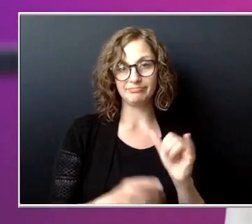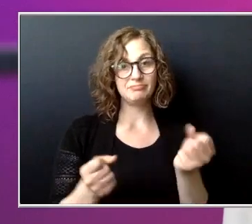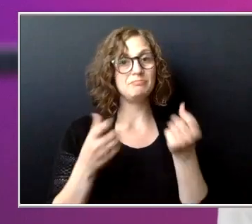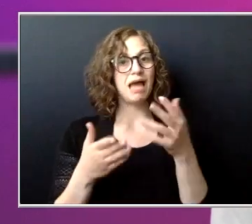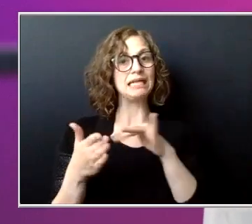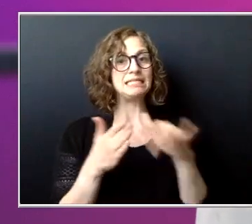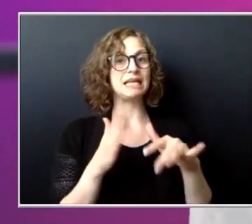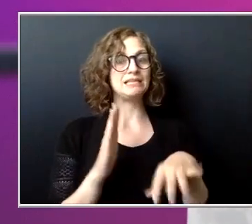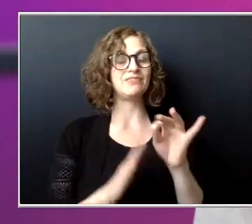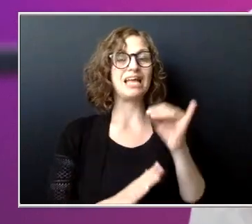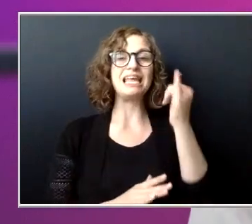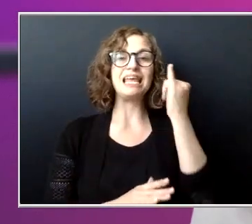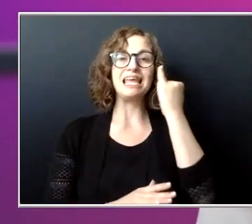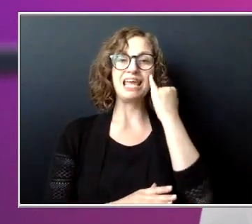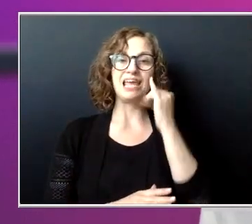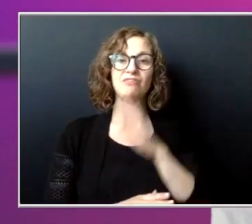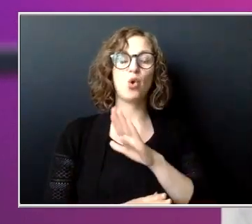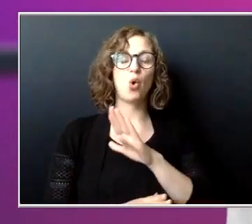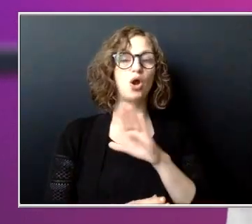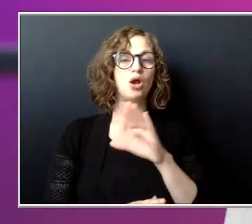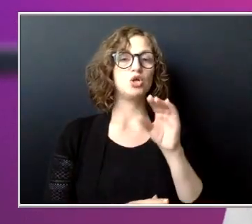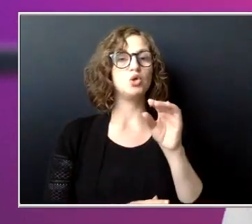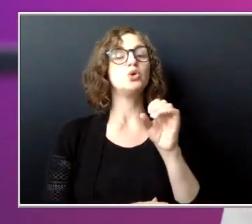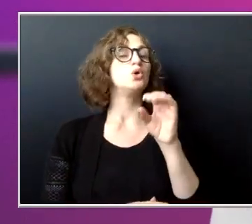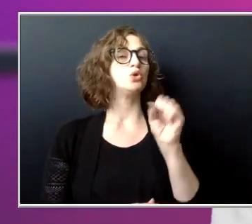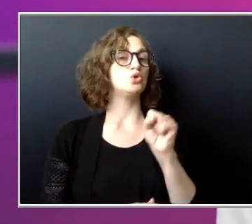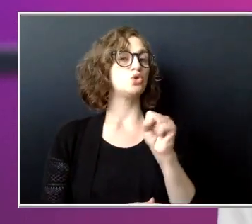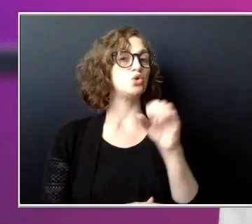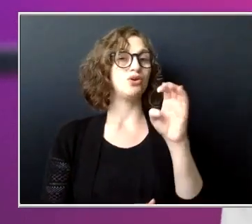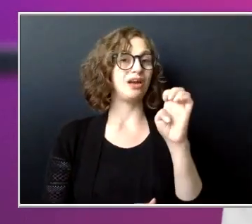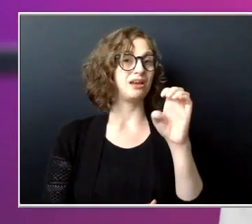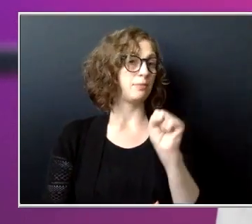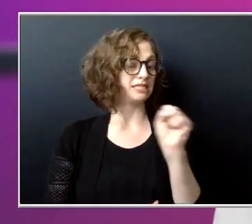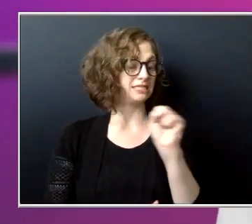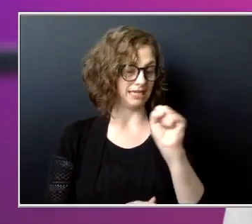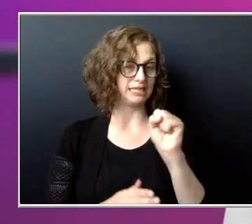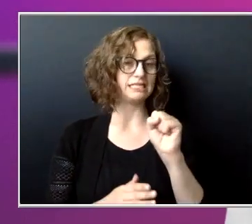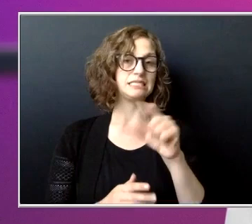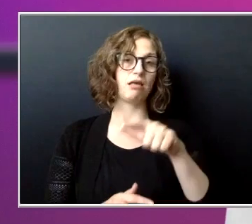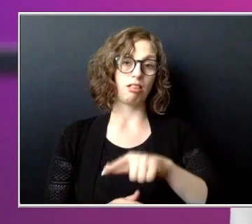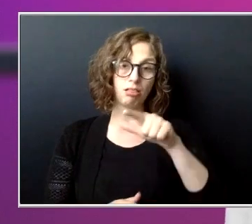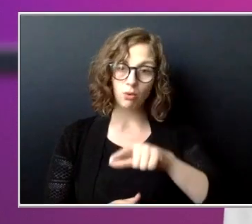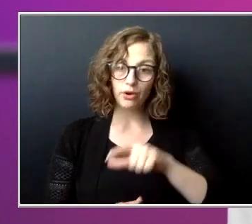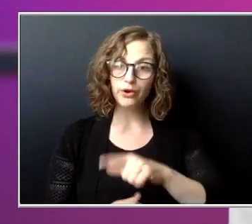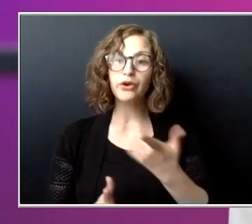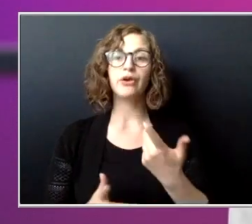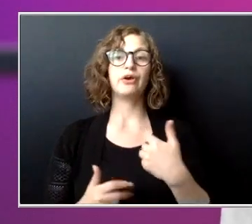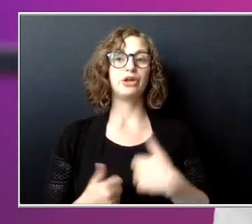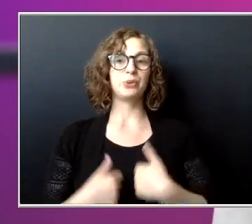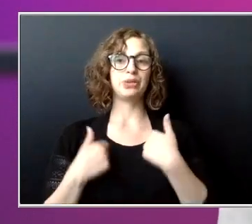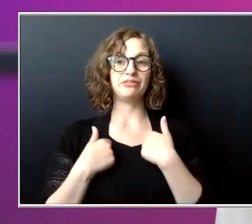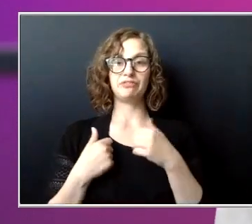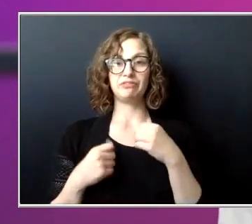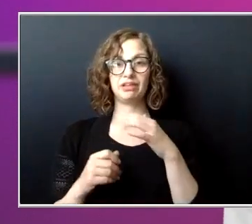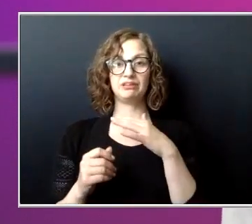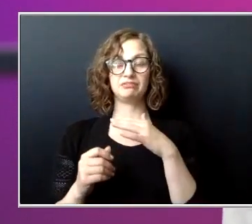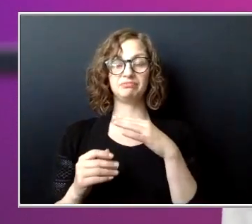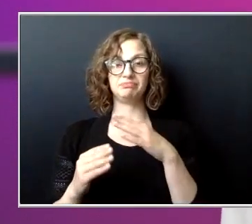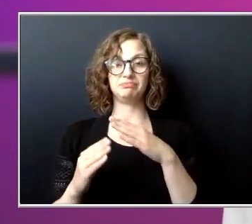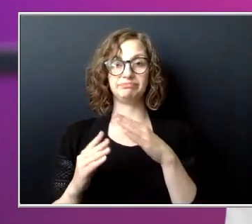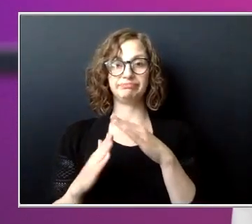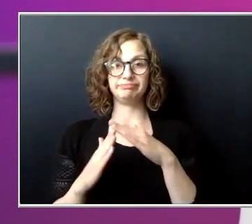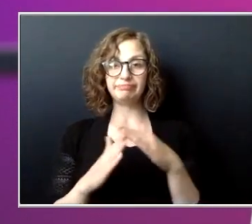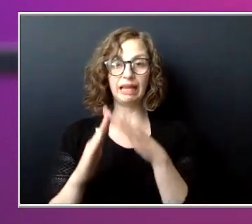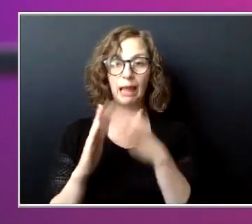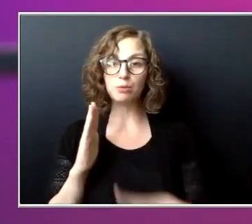socioeconomic status, who have lower socioeconomic status, who live in neighborhoods that are more exposed to certain environmental